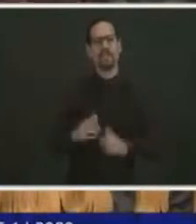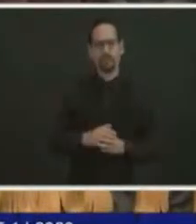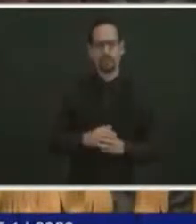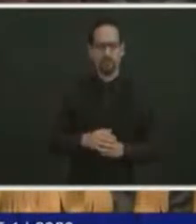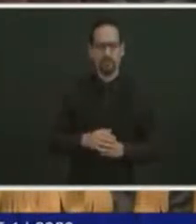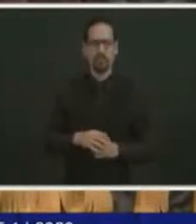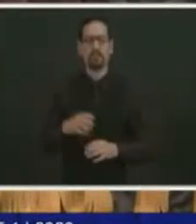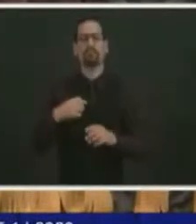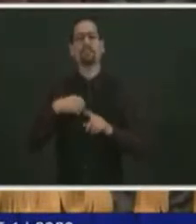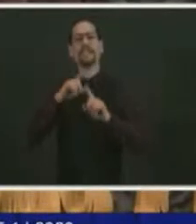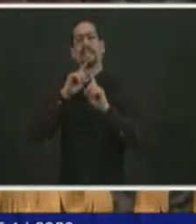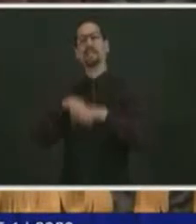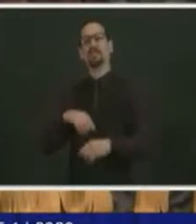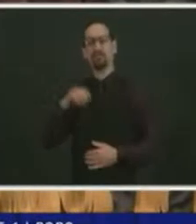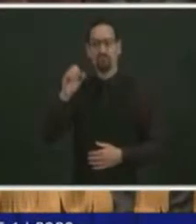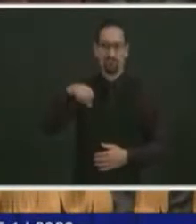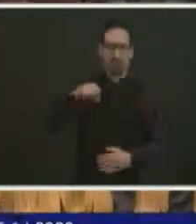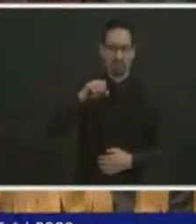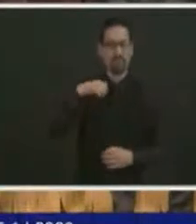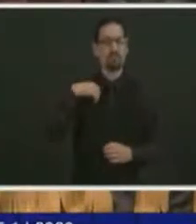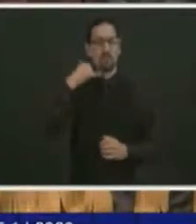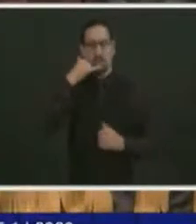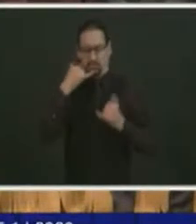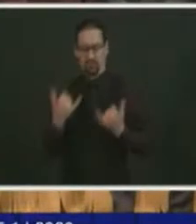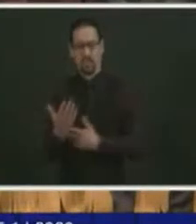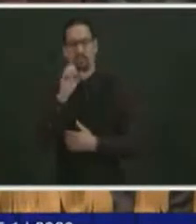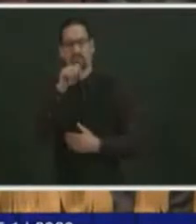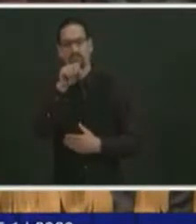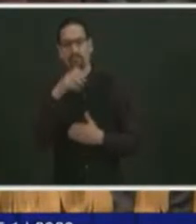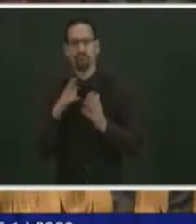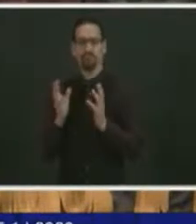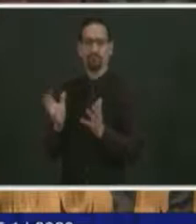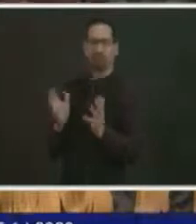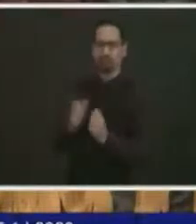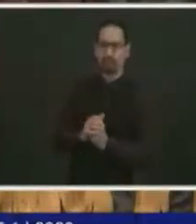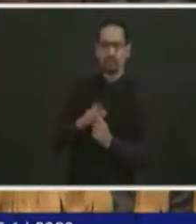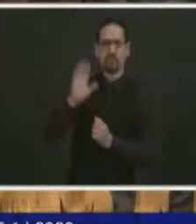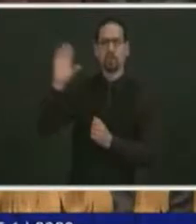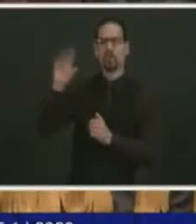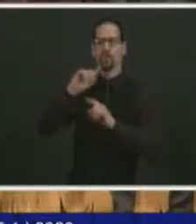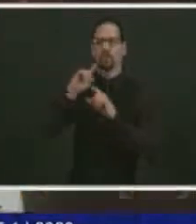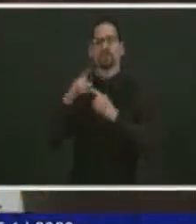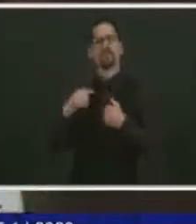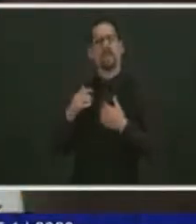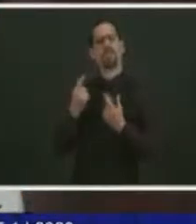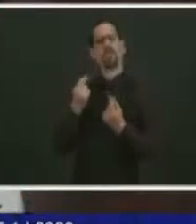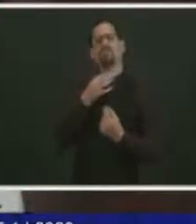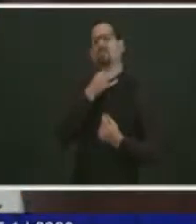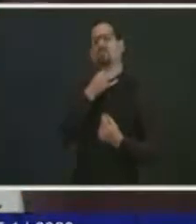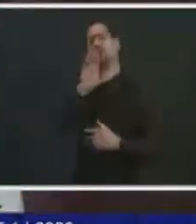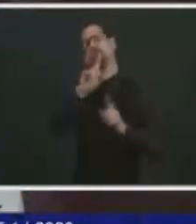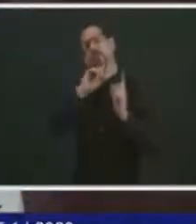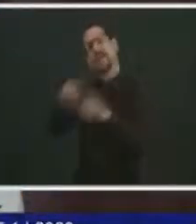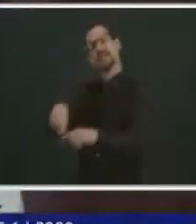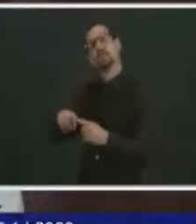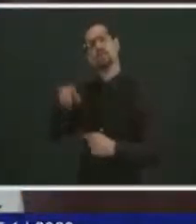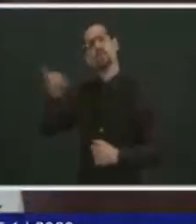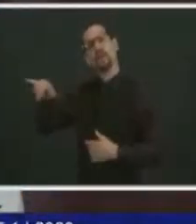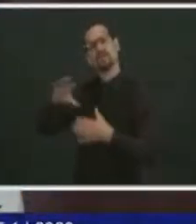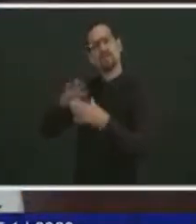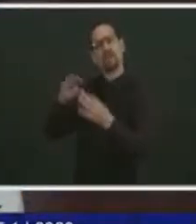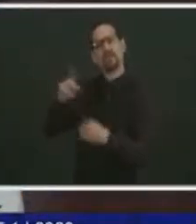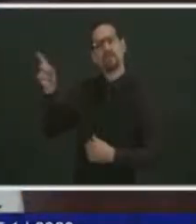yes, it was our weekly call. What is your response to that? You accurately summarized